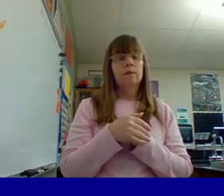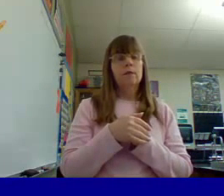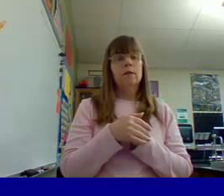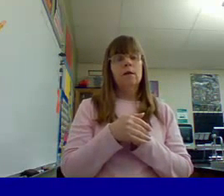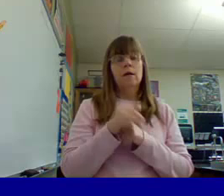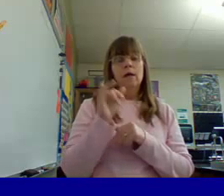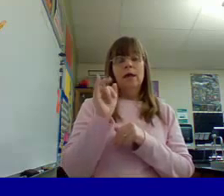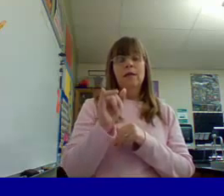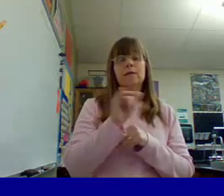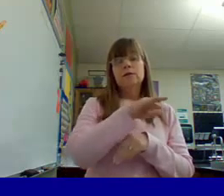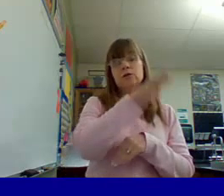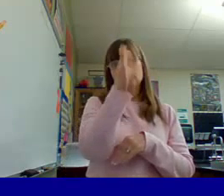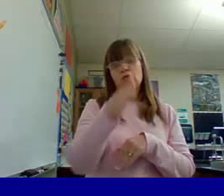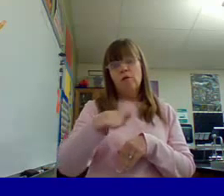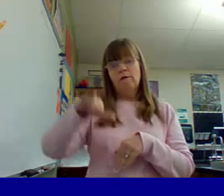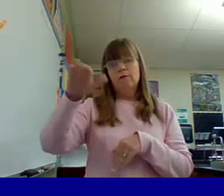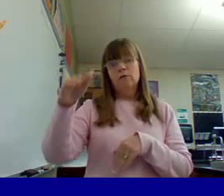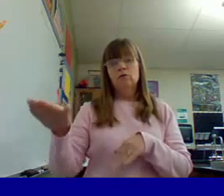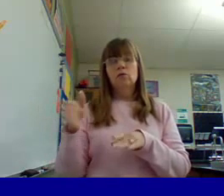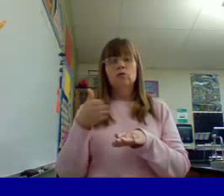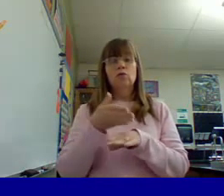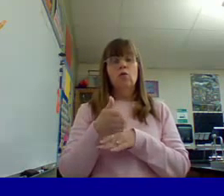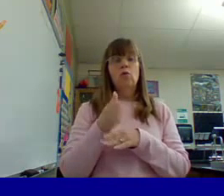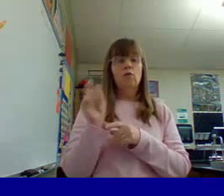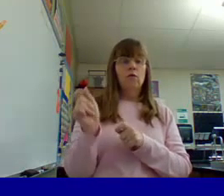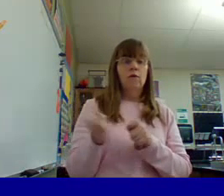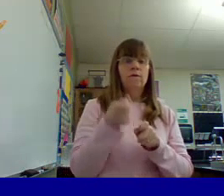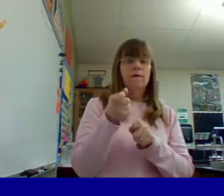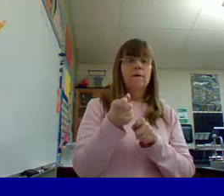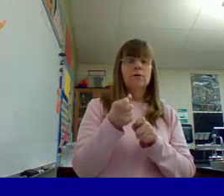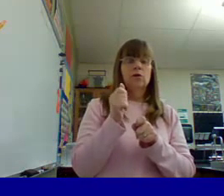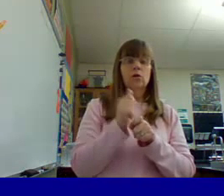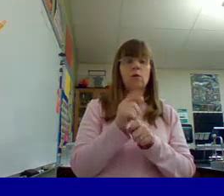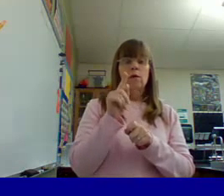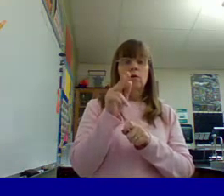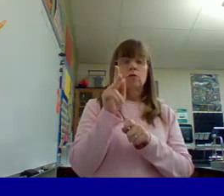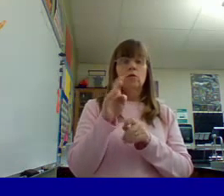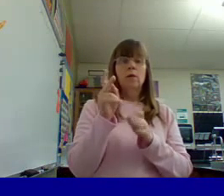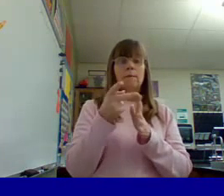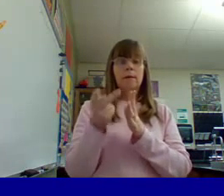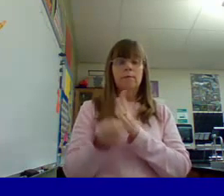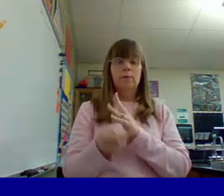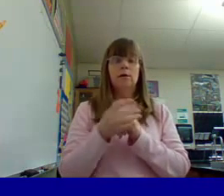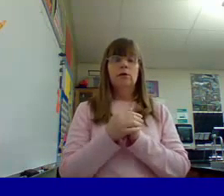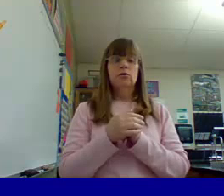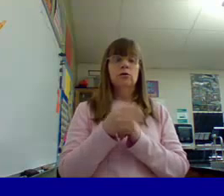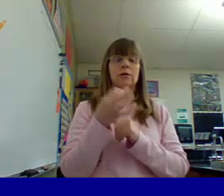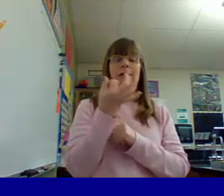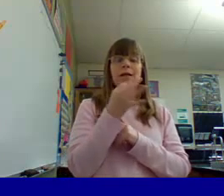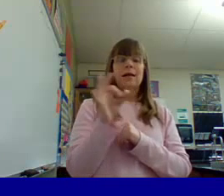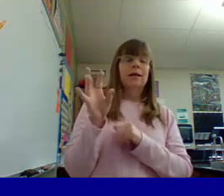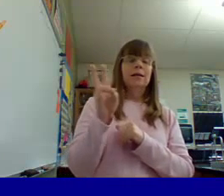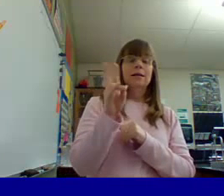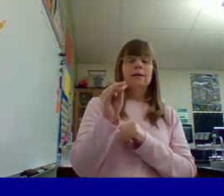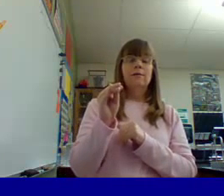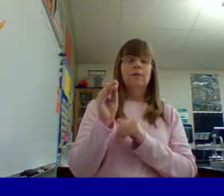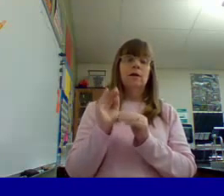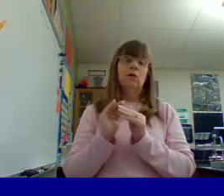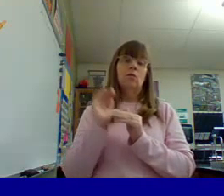And this is just a graph that kind of shows you overfishing with the tuna population. In 1970, it was up over